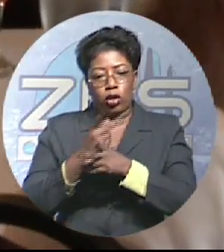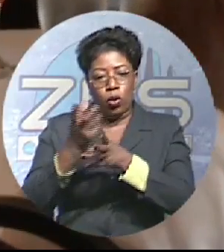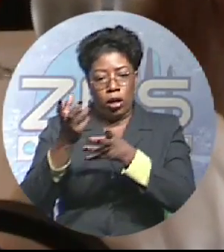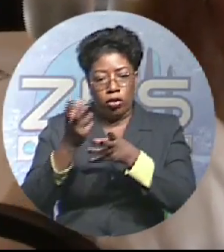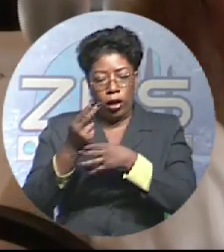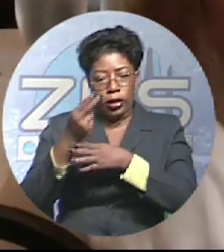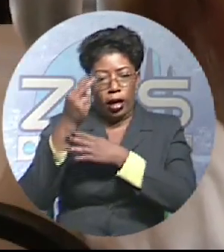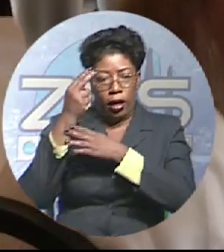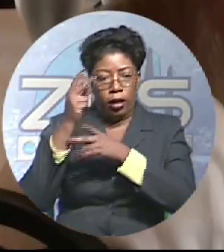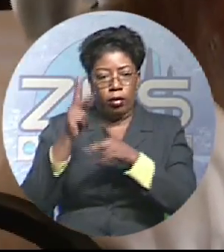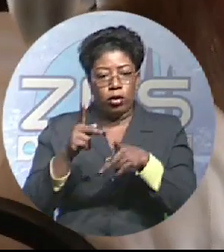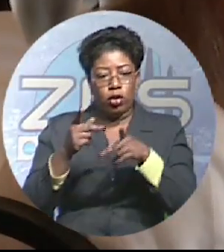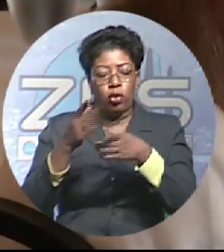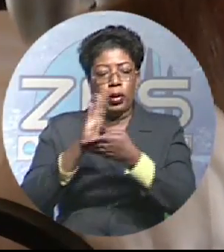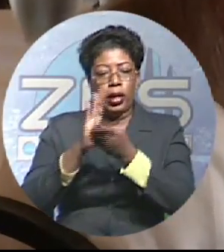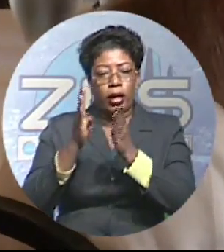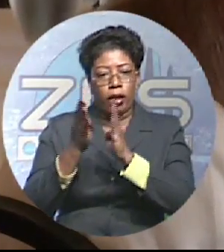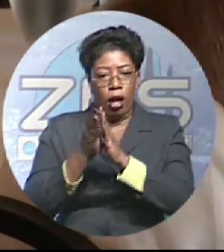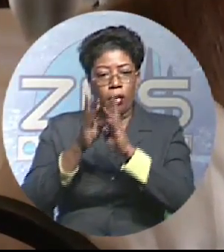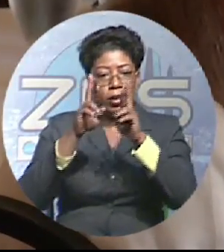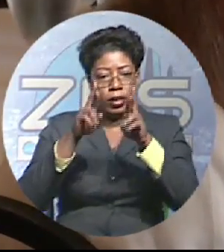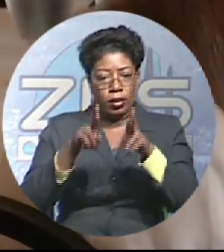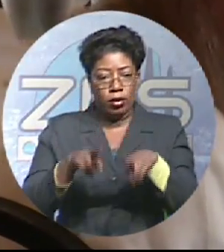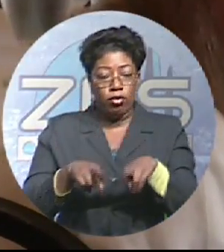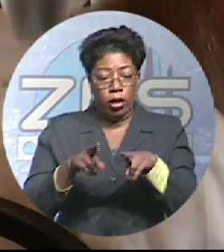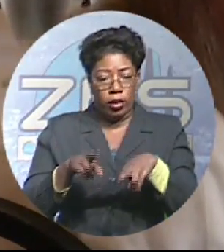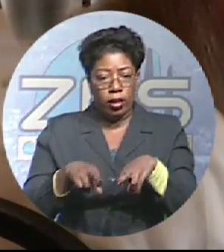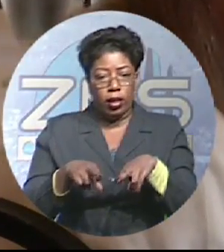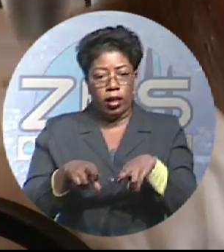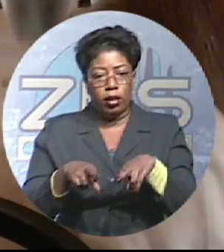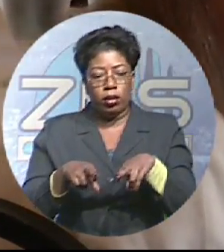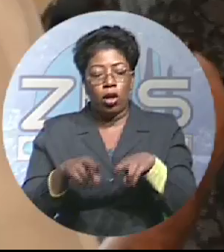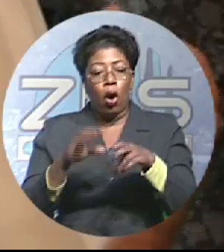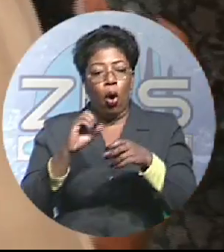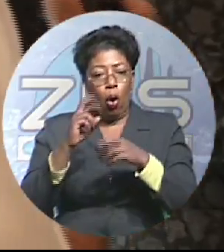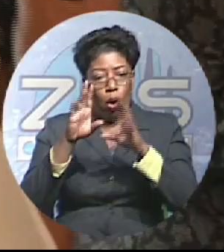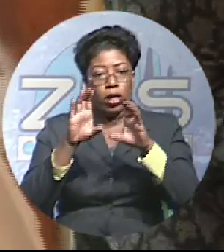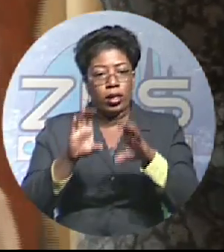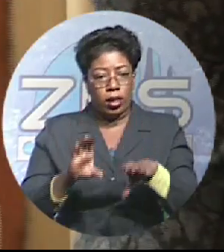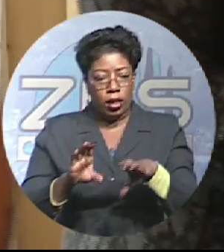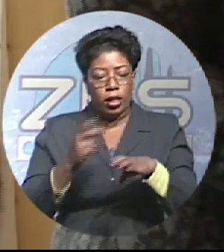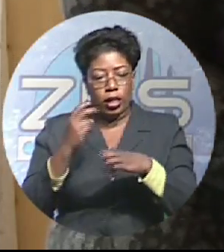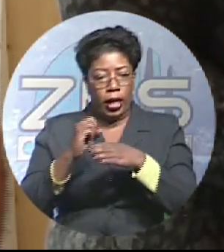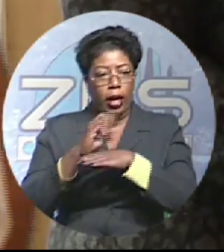individuals to become residents or citizens as they see the economic impact it could have.